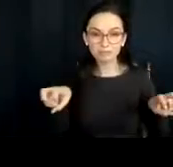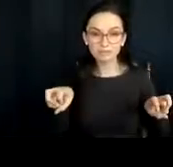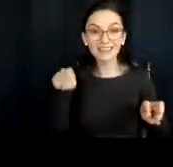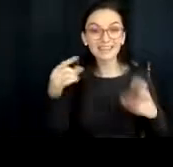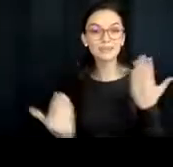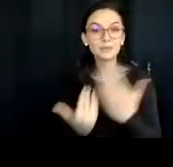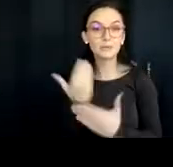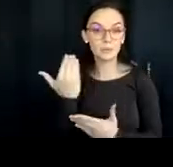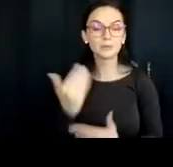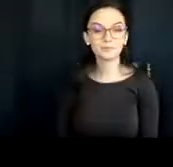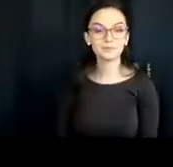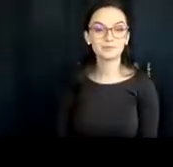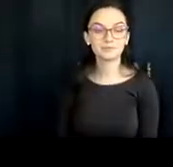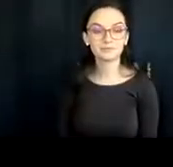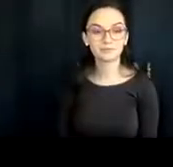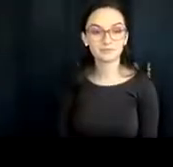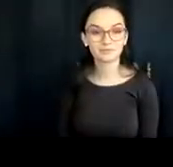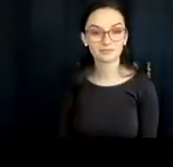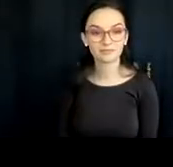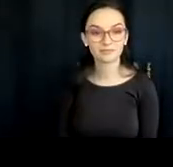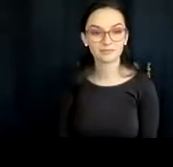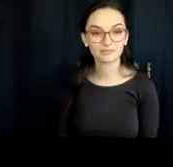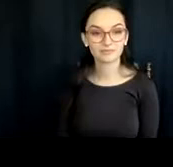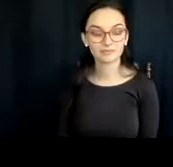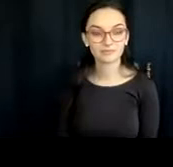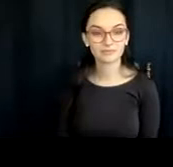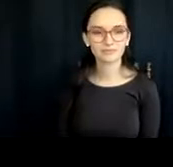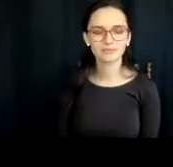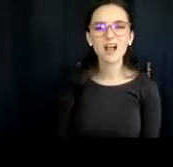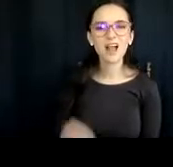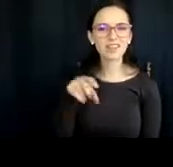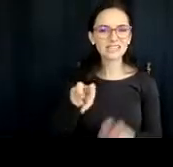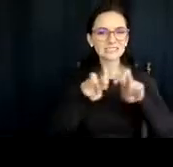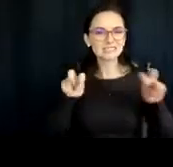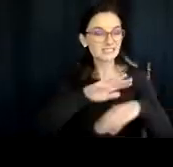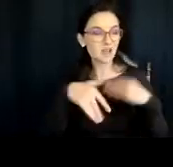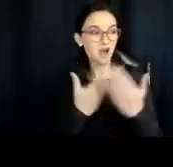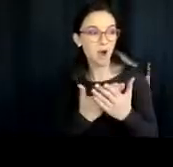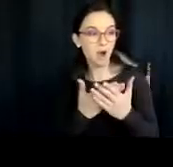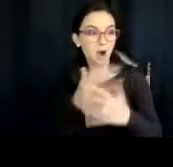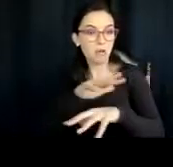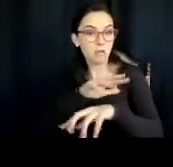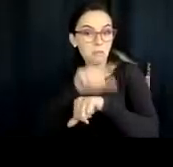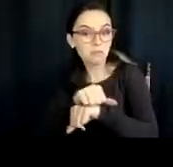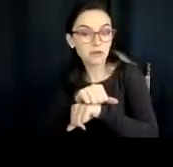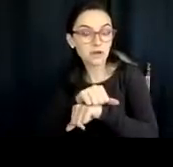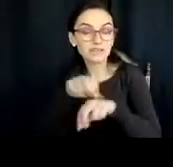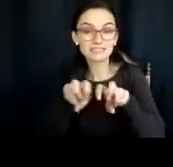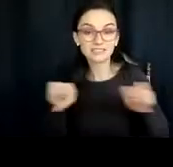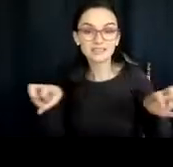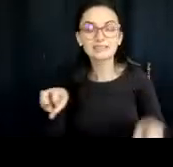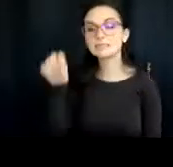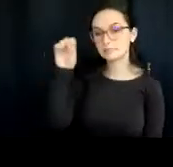Now, are these seats all reserved seats? All of the seats in the stadium are reserved